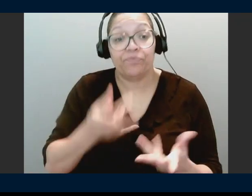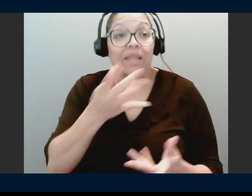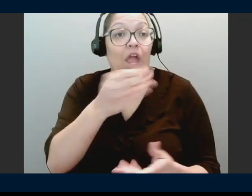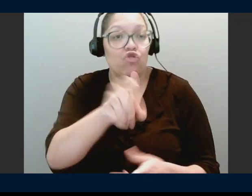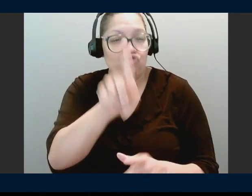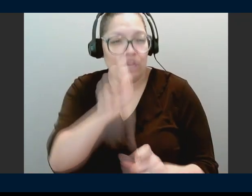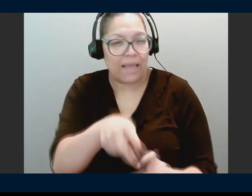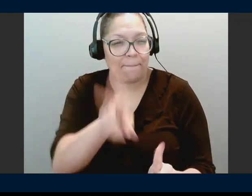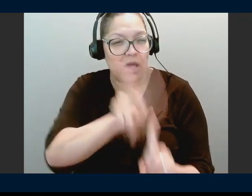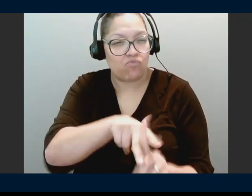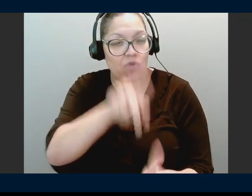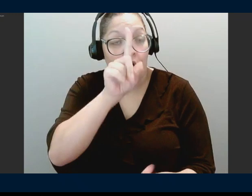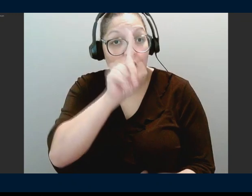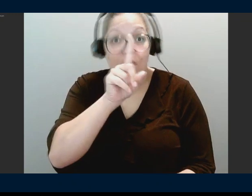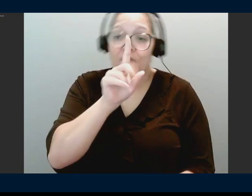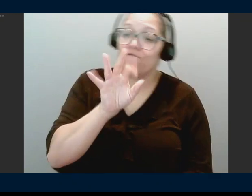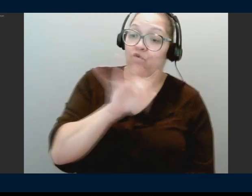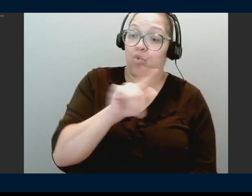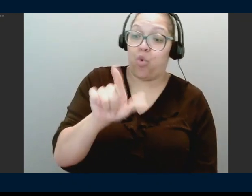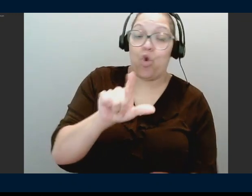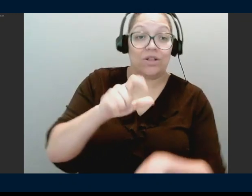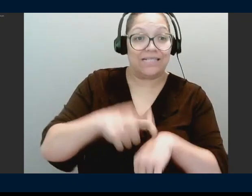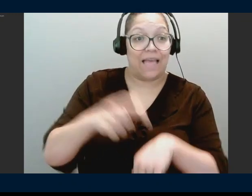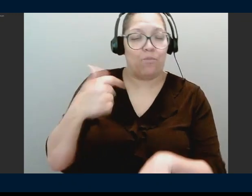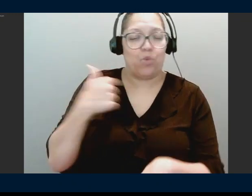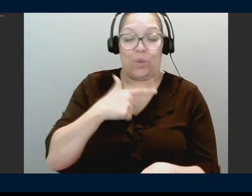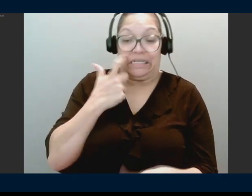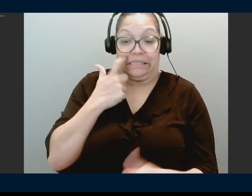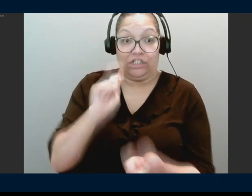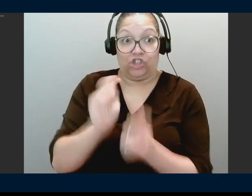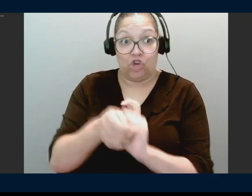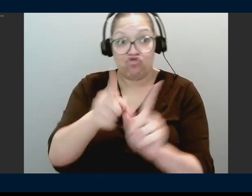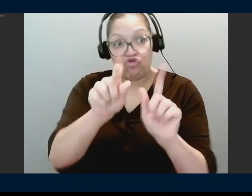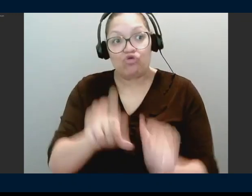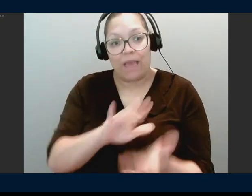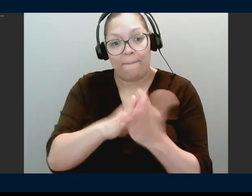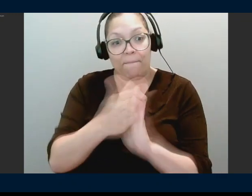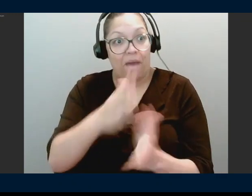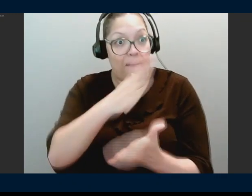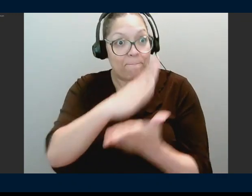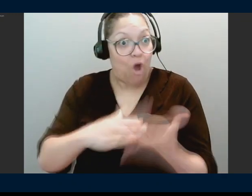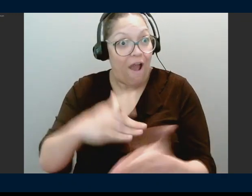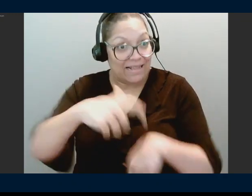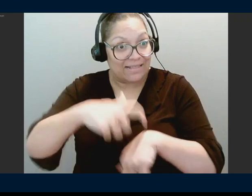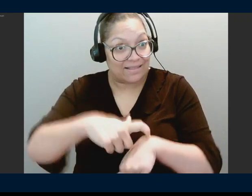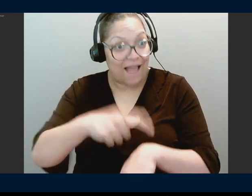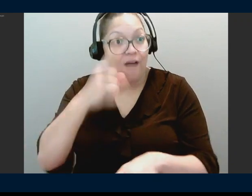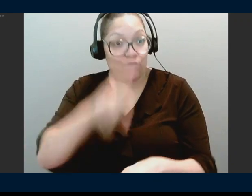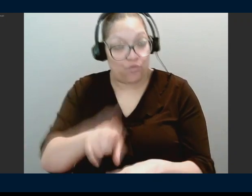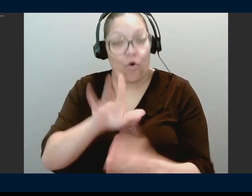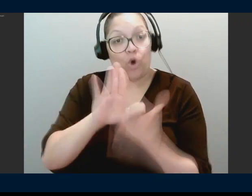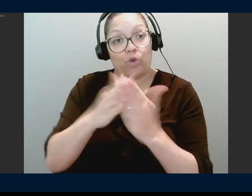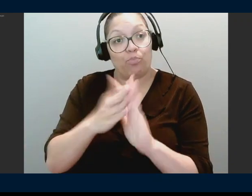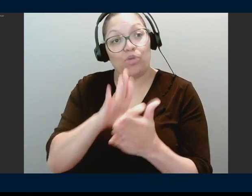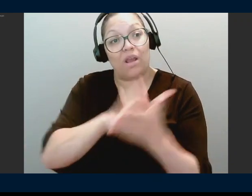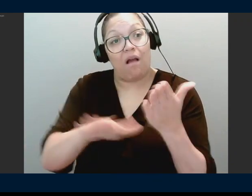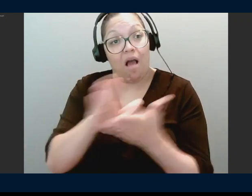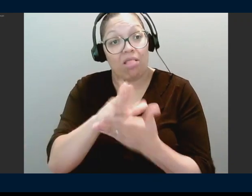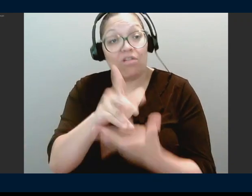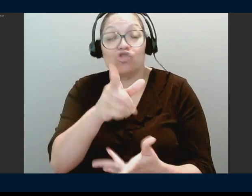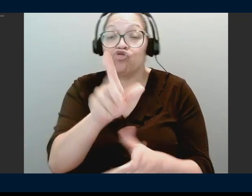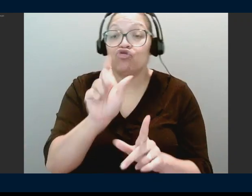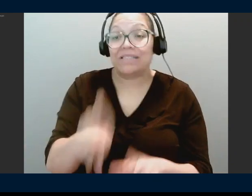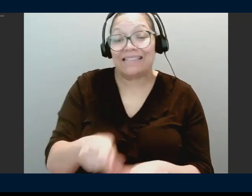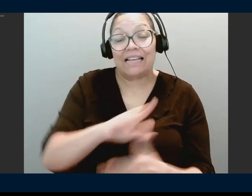Undergraduate Laboratory Internship. We just made a change this year where you can be a part-time and apply to the community college internships. You must have completed 12 credit